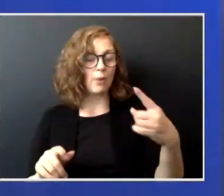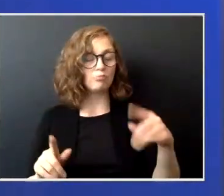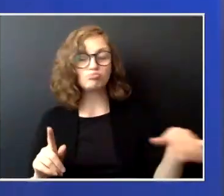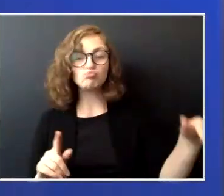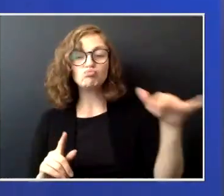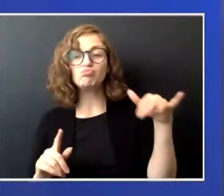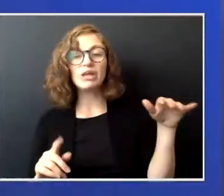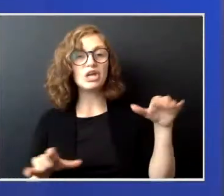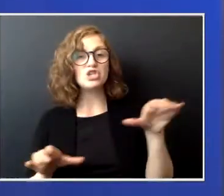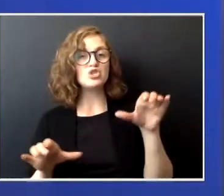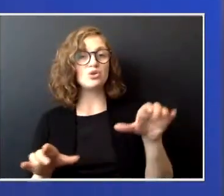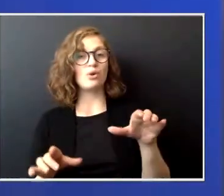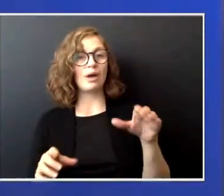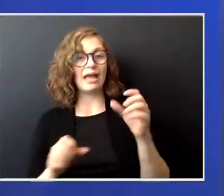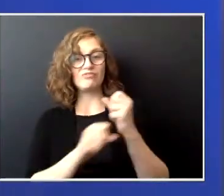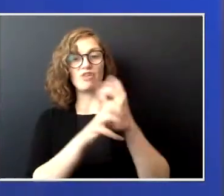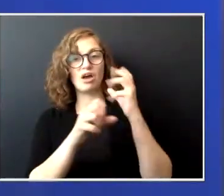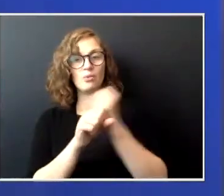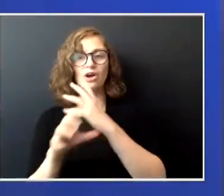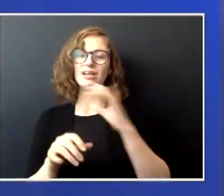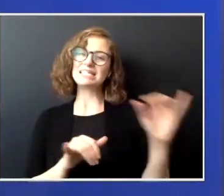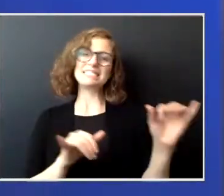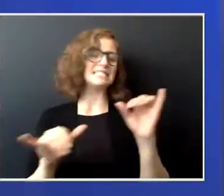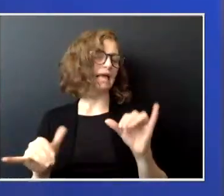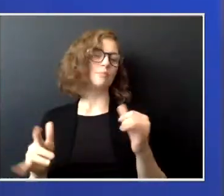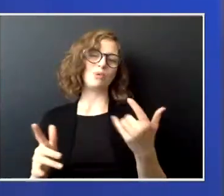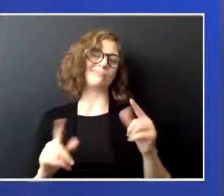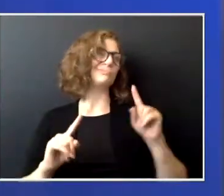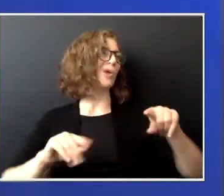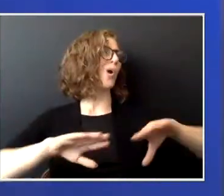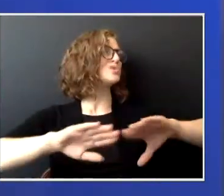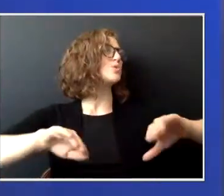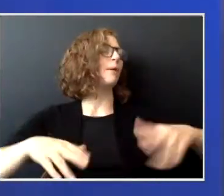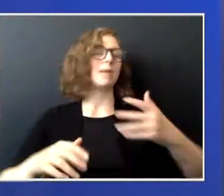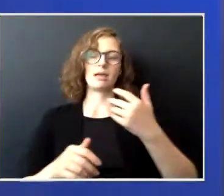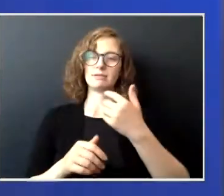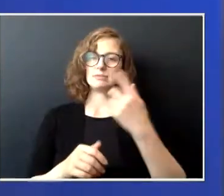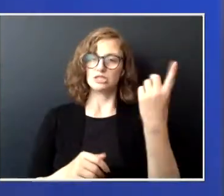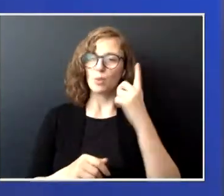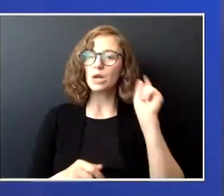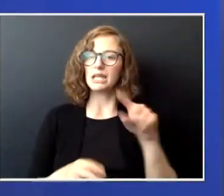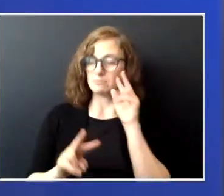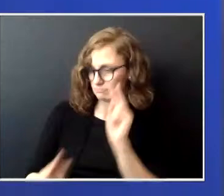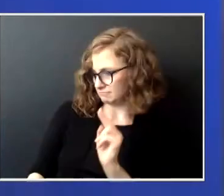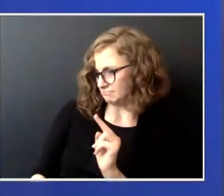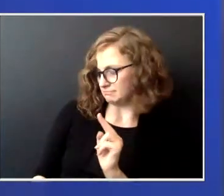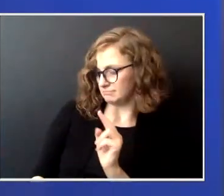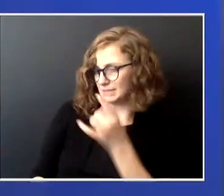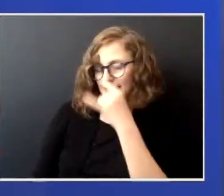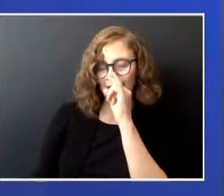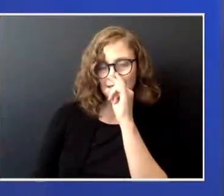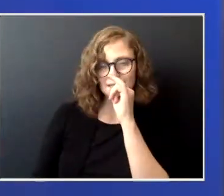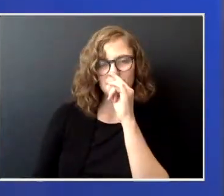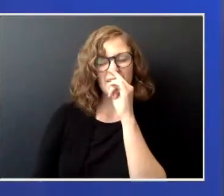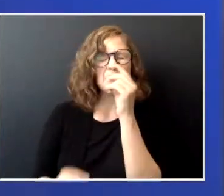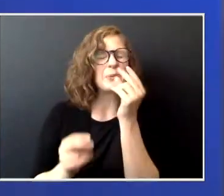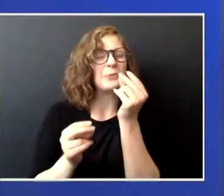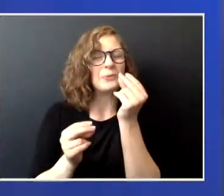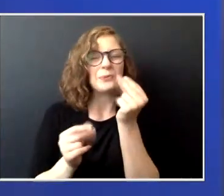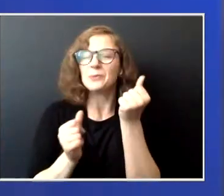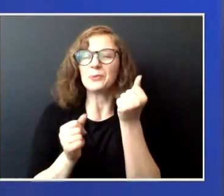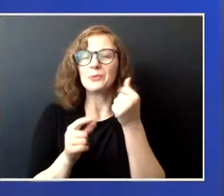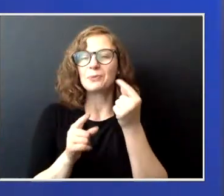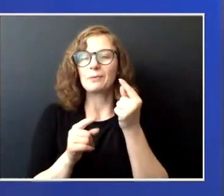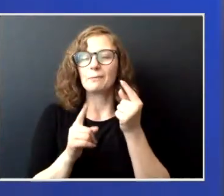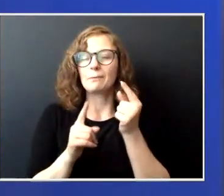pool, you always have eyes on the kids, because in a split second they can go over and reach for something they shouldn't. We are blessed here to be able to treat